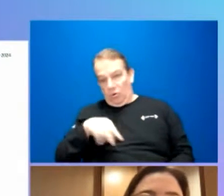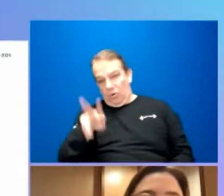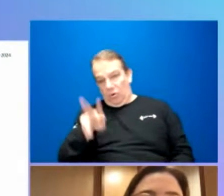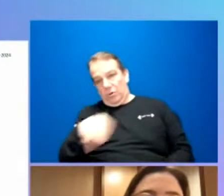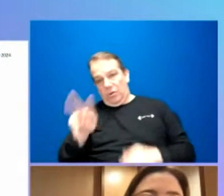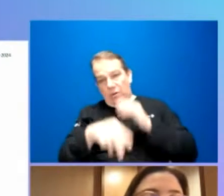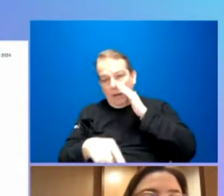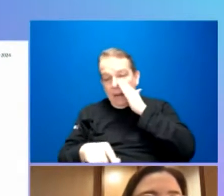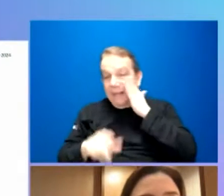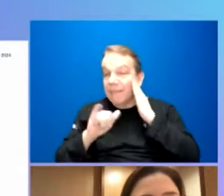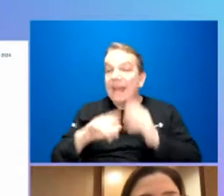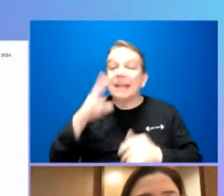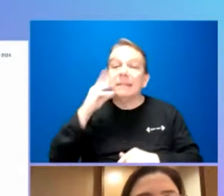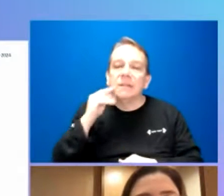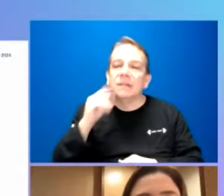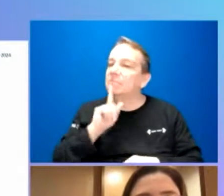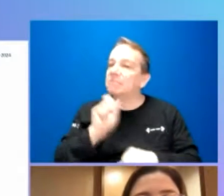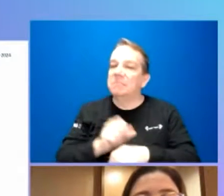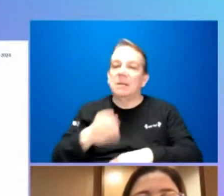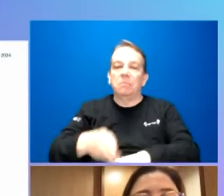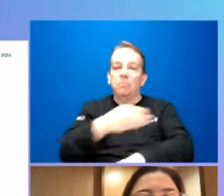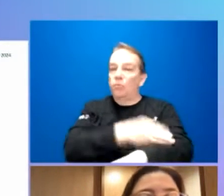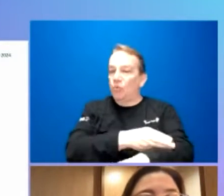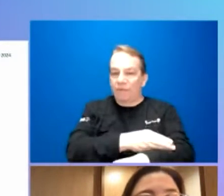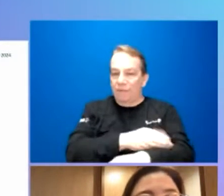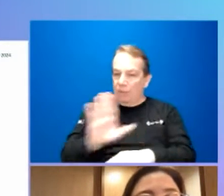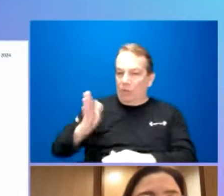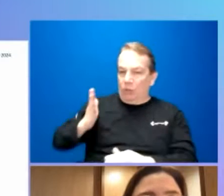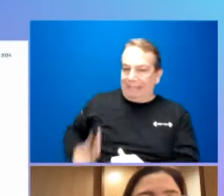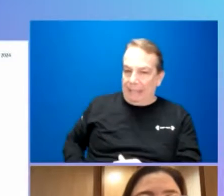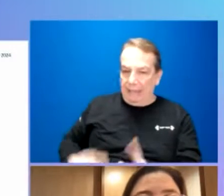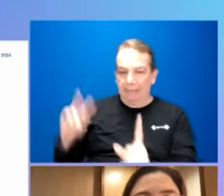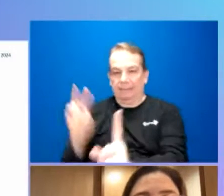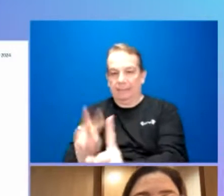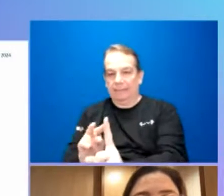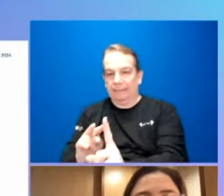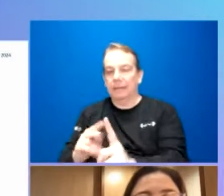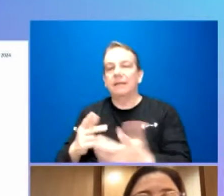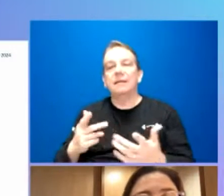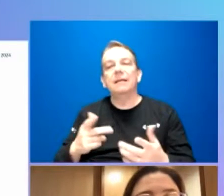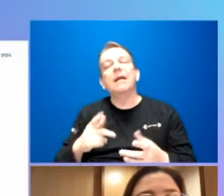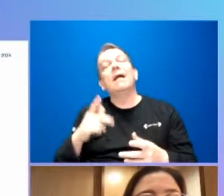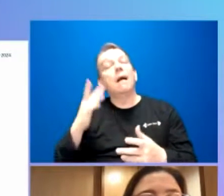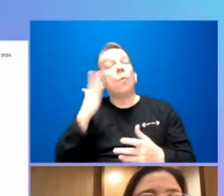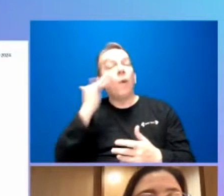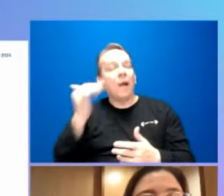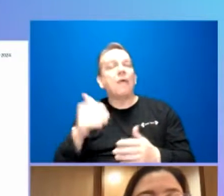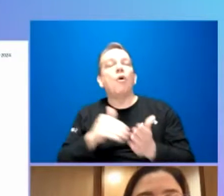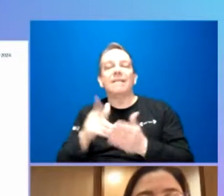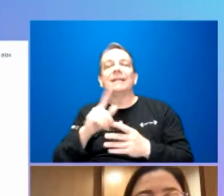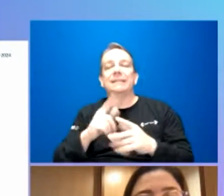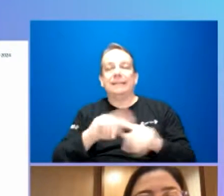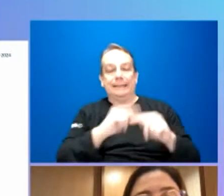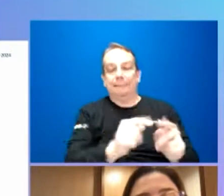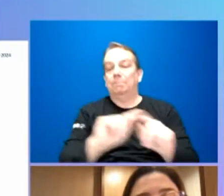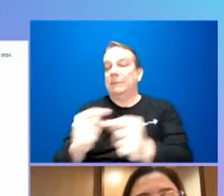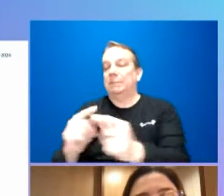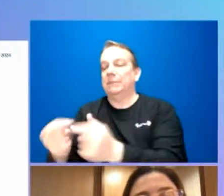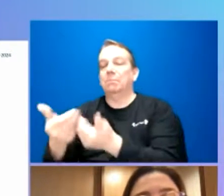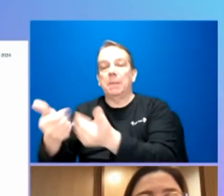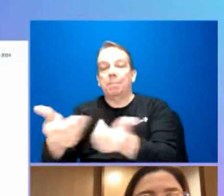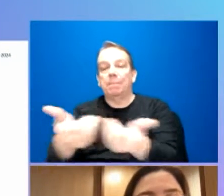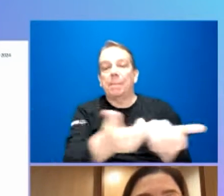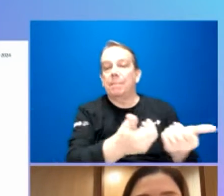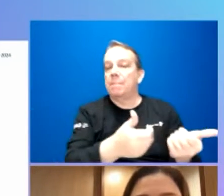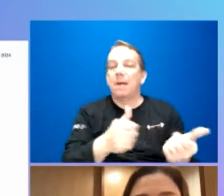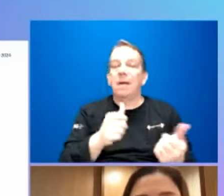that the experience hasn't improved much at all. And this can be due to siloed teams. So this is when you have many teams working